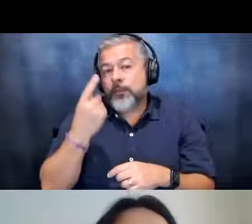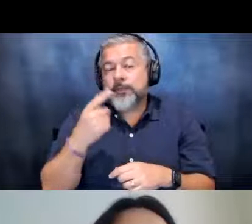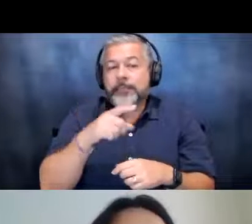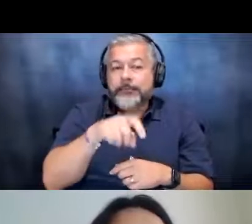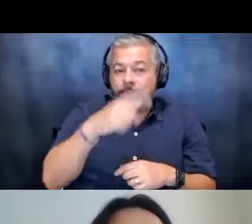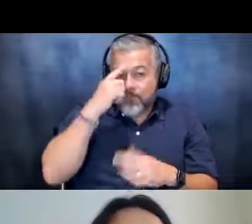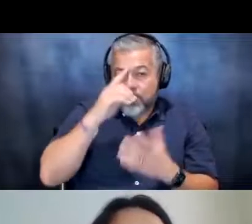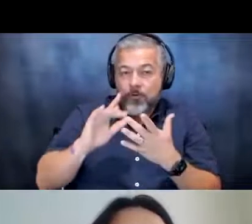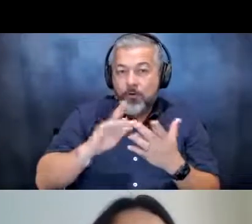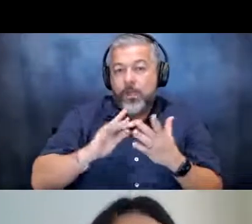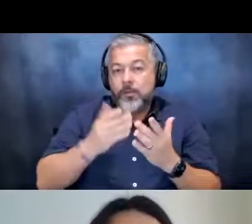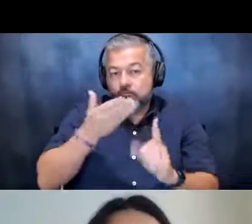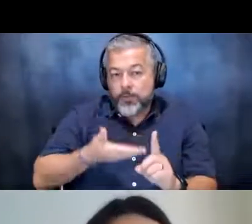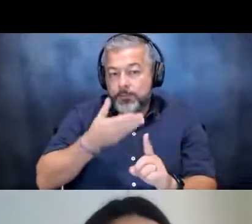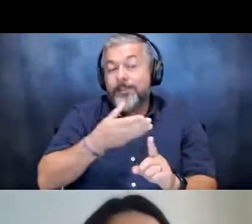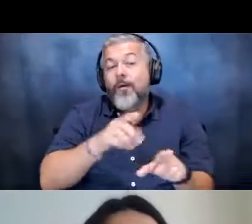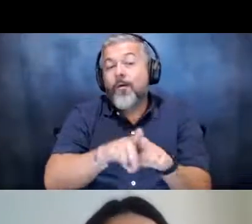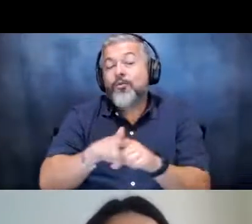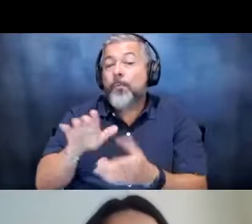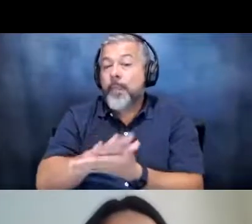online presence as well as paper strategy,